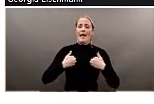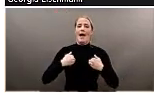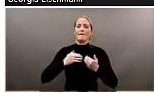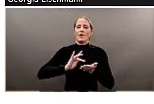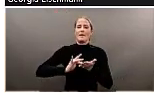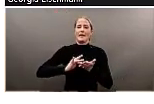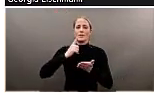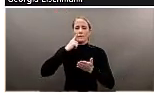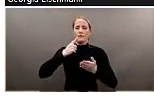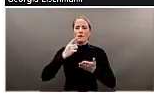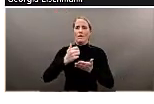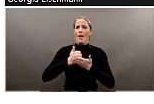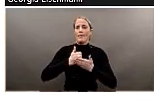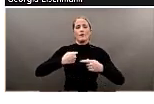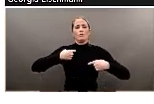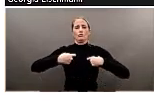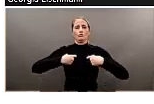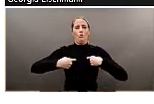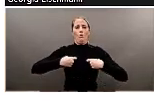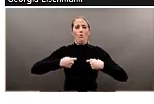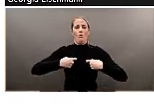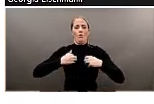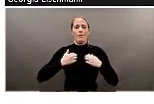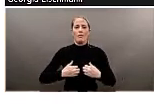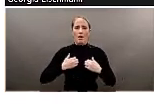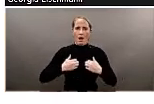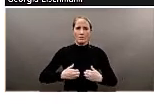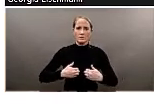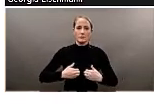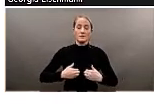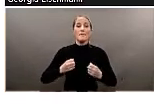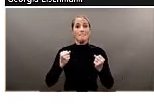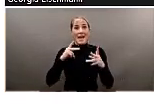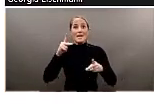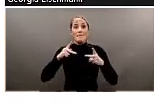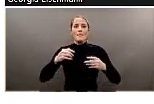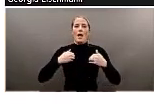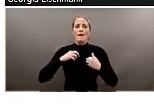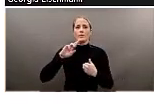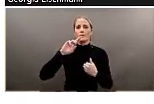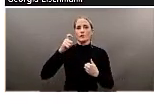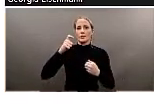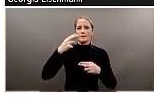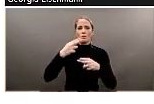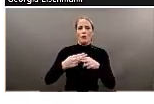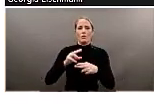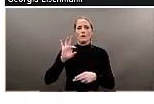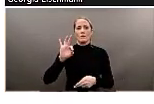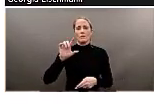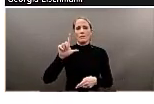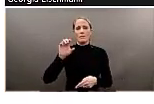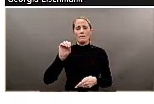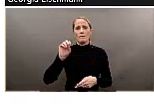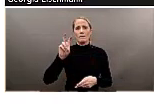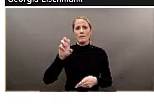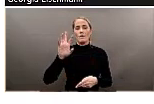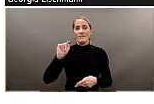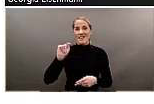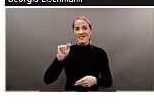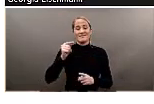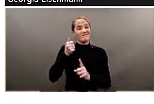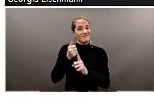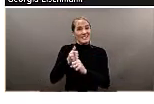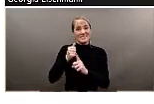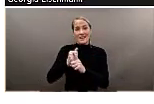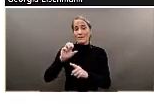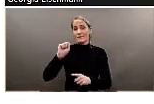mild asthma, are typically on a controller medication, or and often many are on Flovent. And it is an